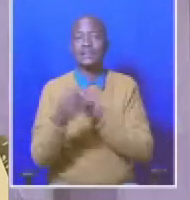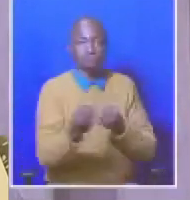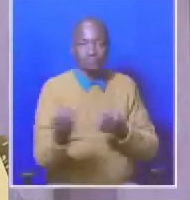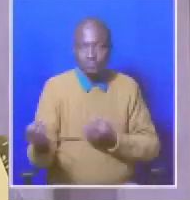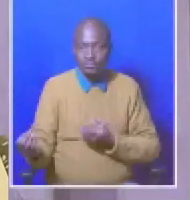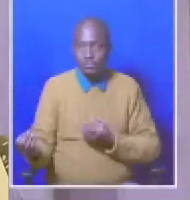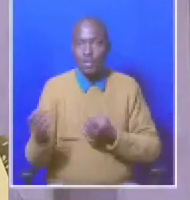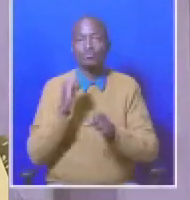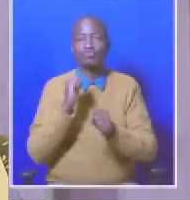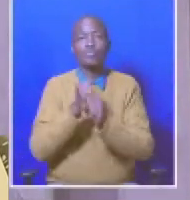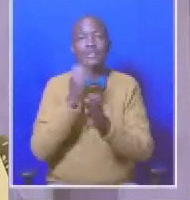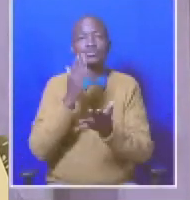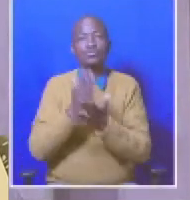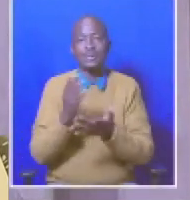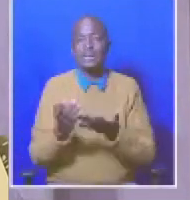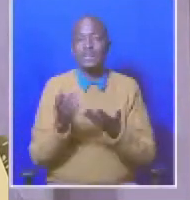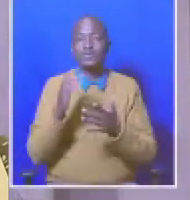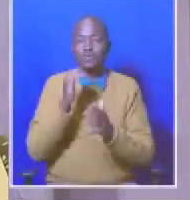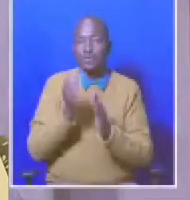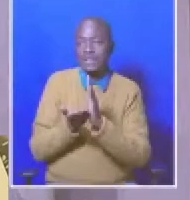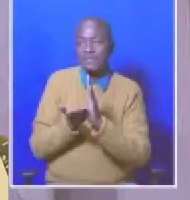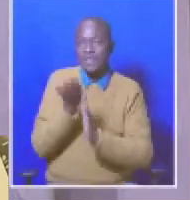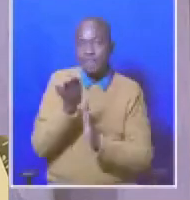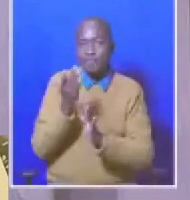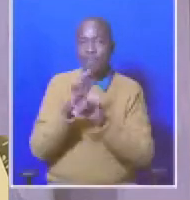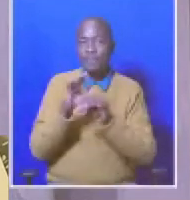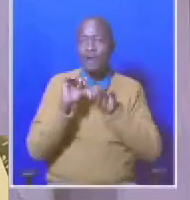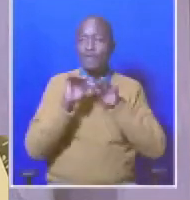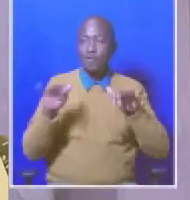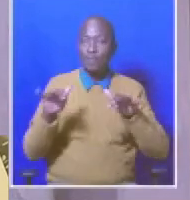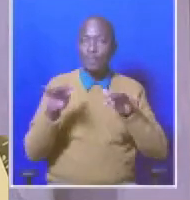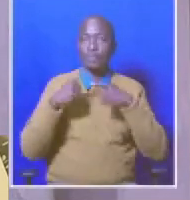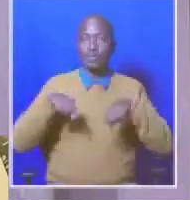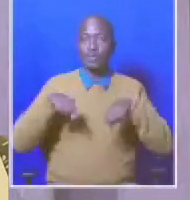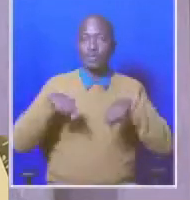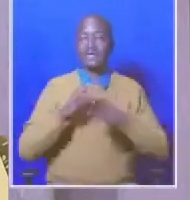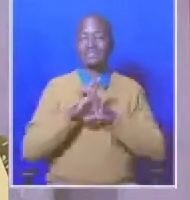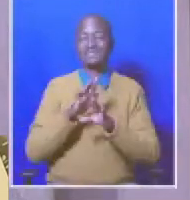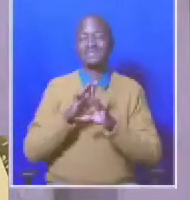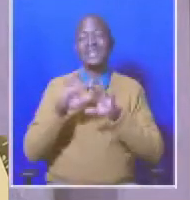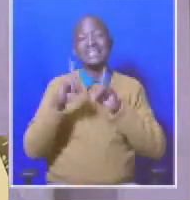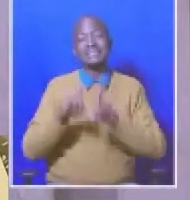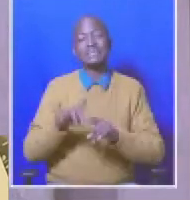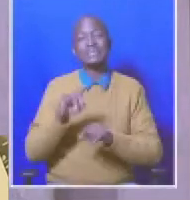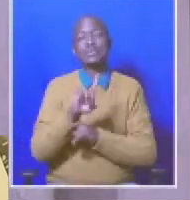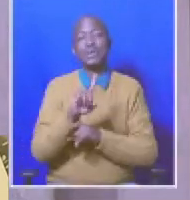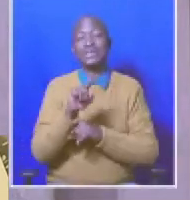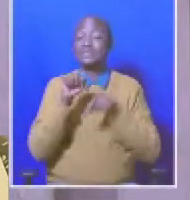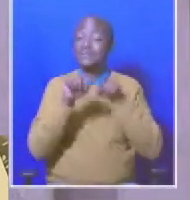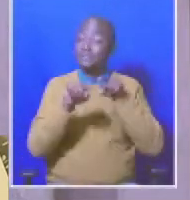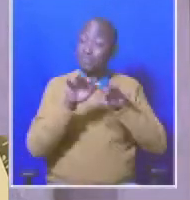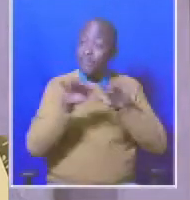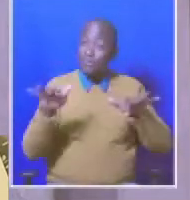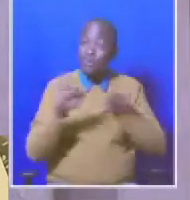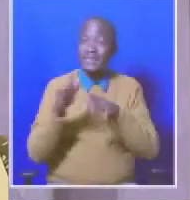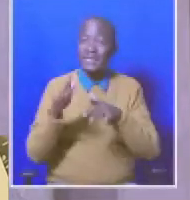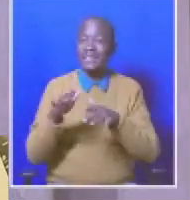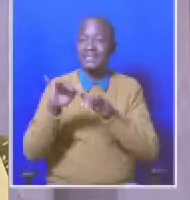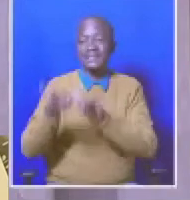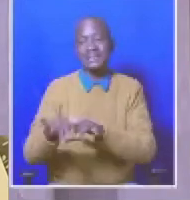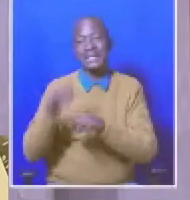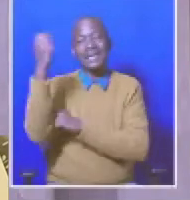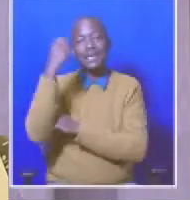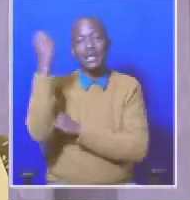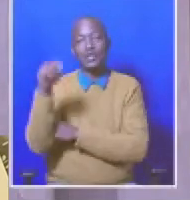the improvement of our people's lives for the better, especially those living in rural